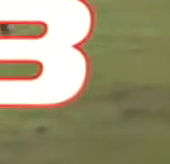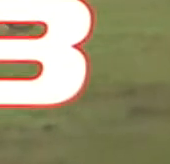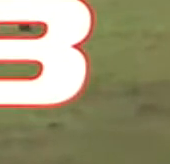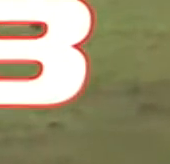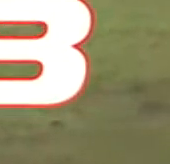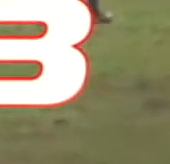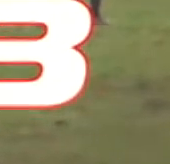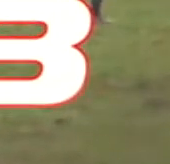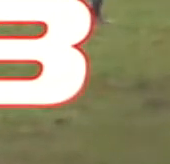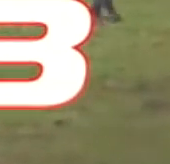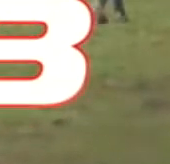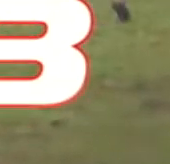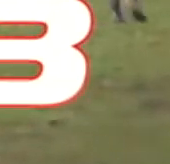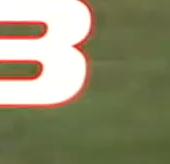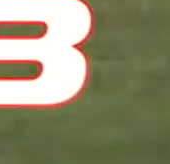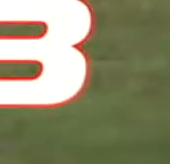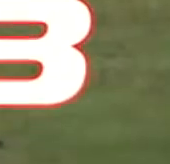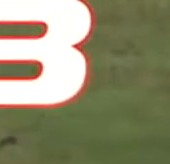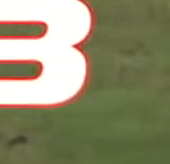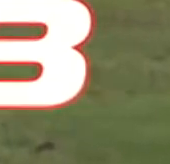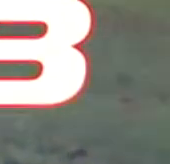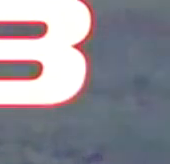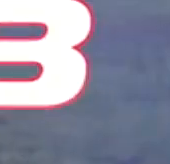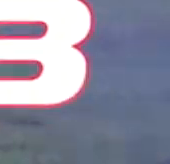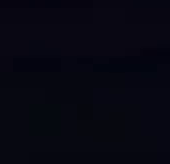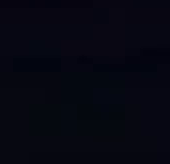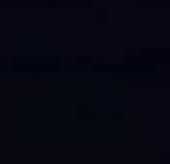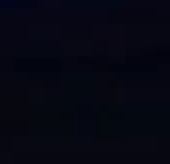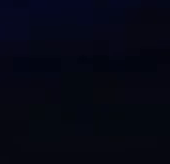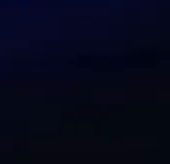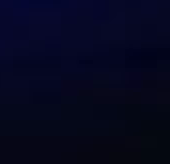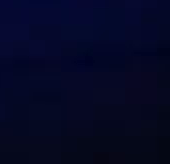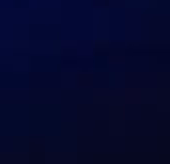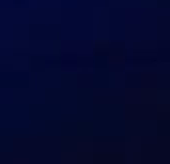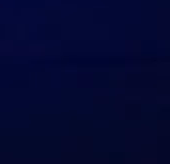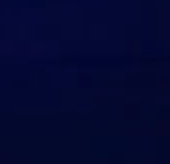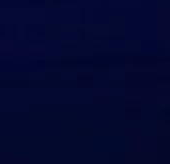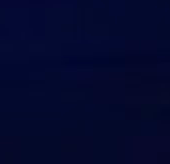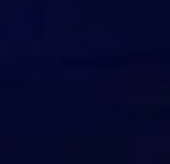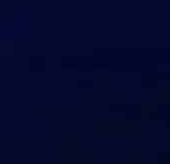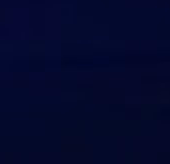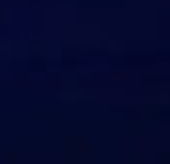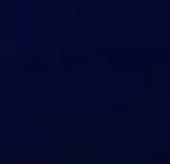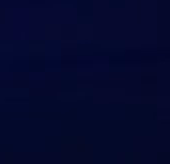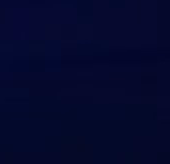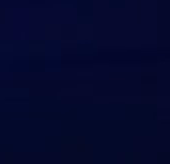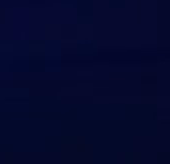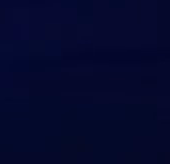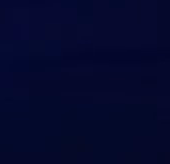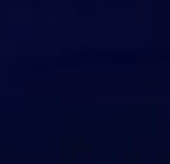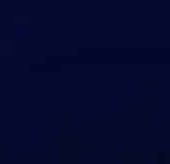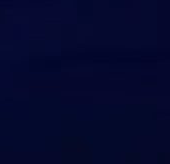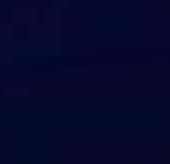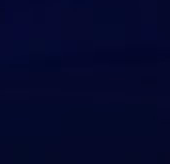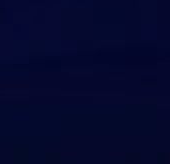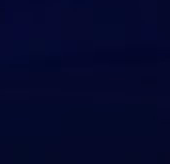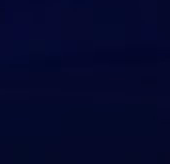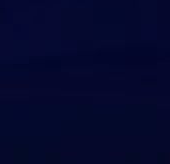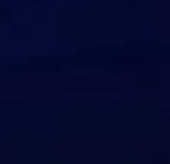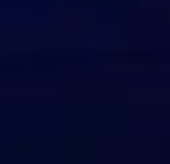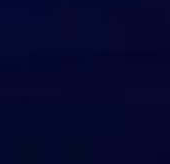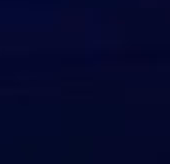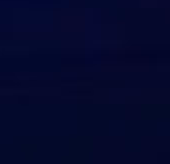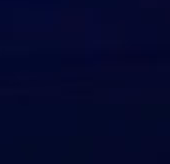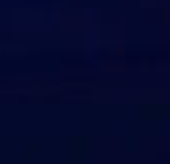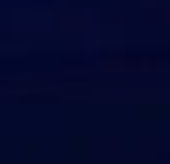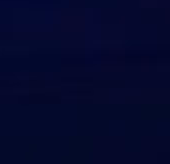Uganda are battling for the title in the two-week tournament. The group phase matches are scheduled 25th of November to 1st of December. Then